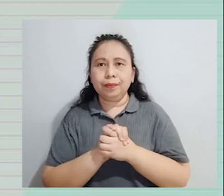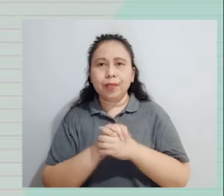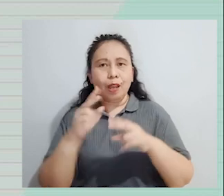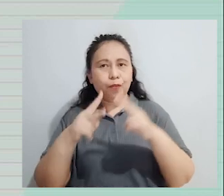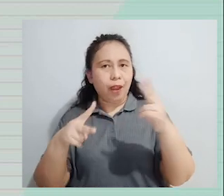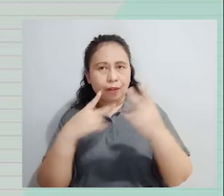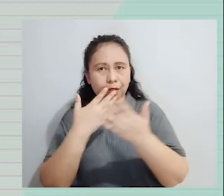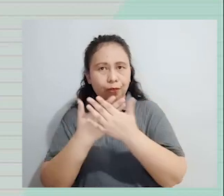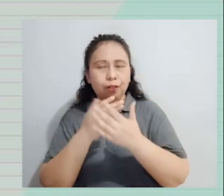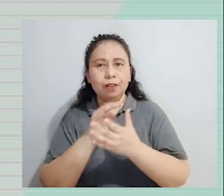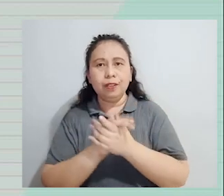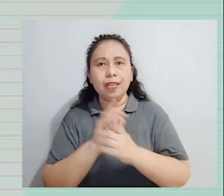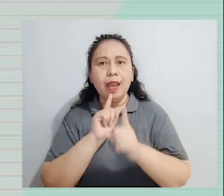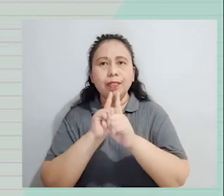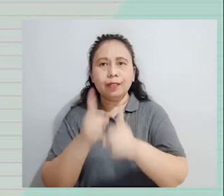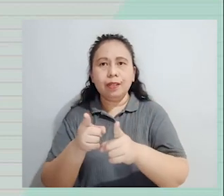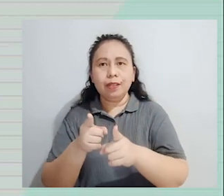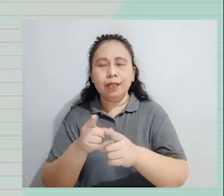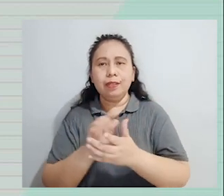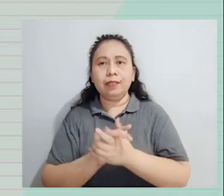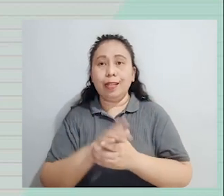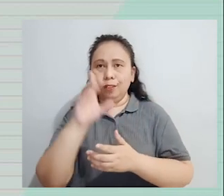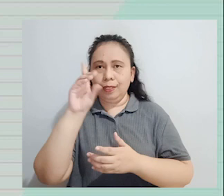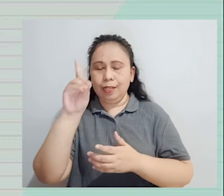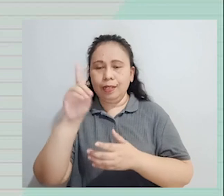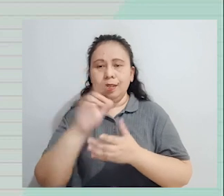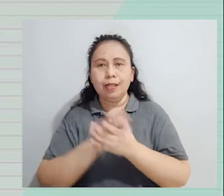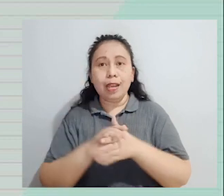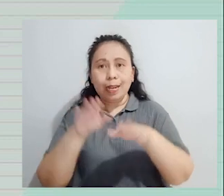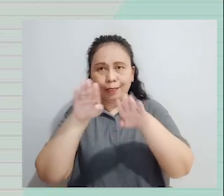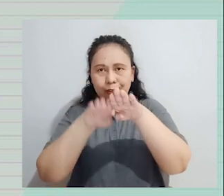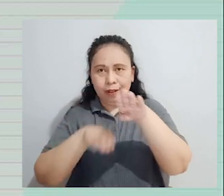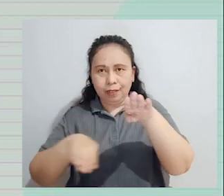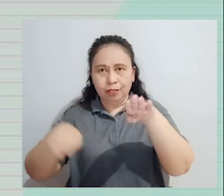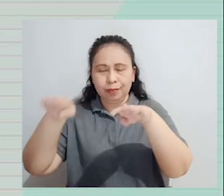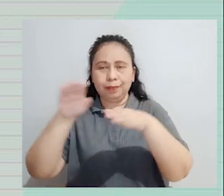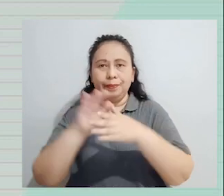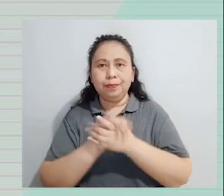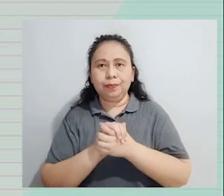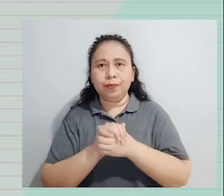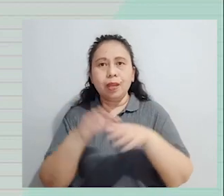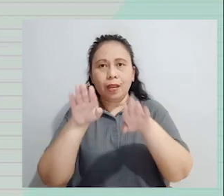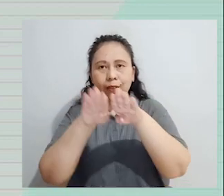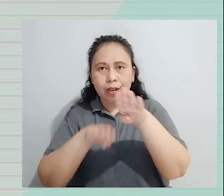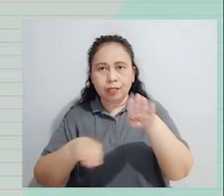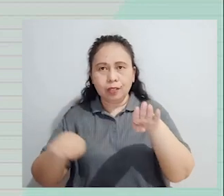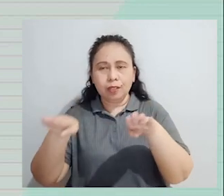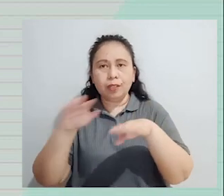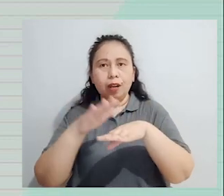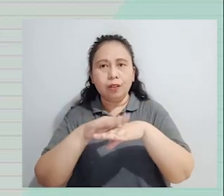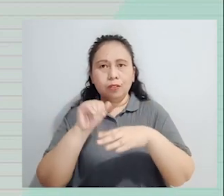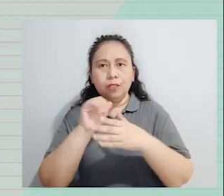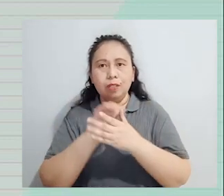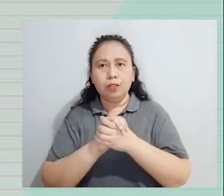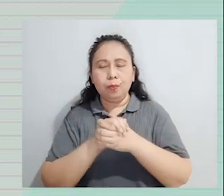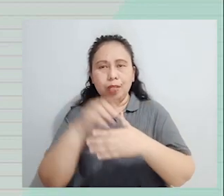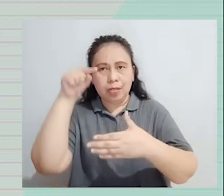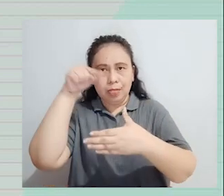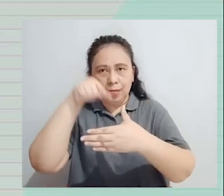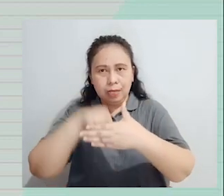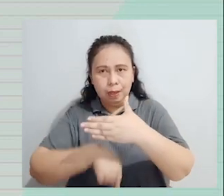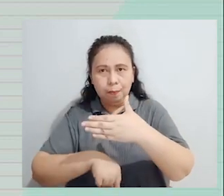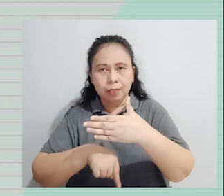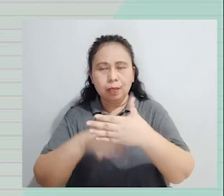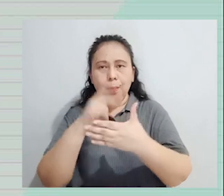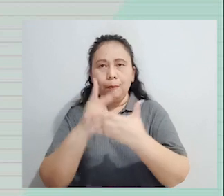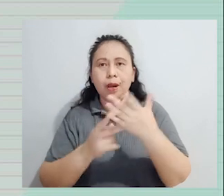Very good! The answer is letter D, trench. Trenches are considered to be the deepest parts of